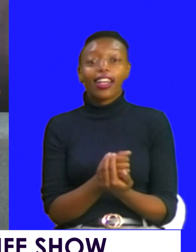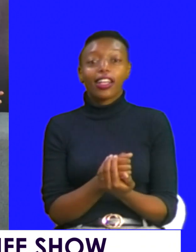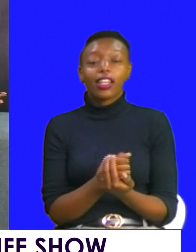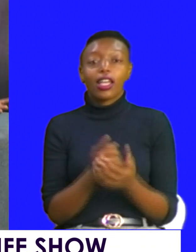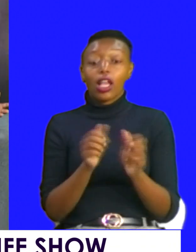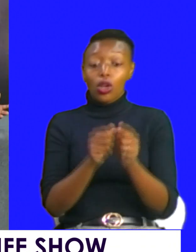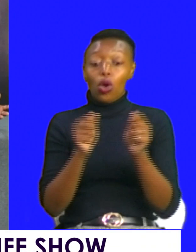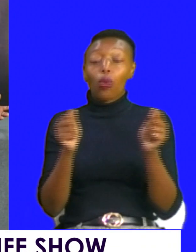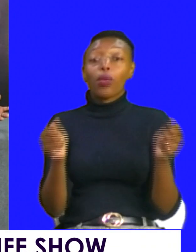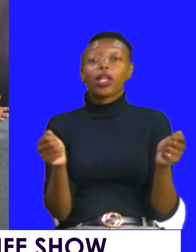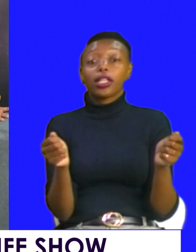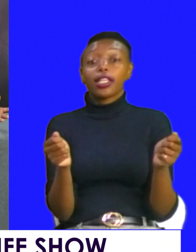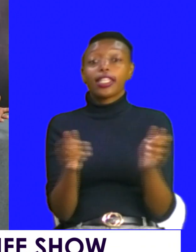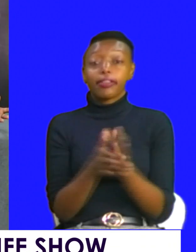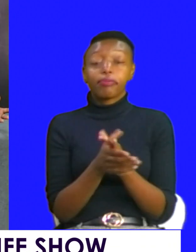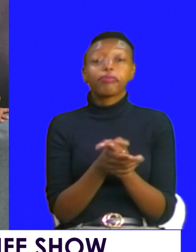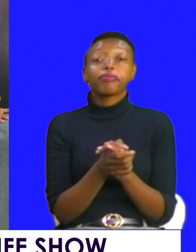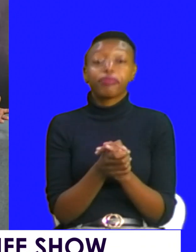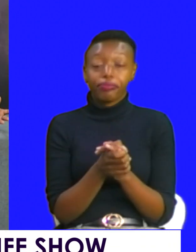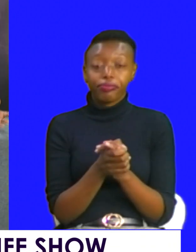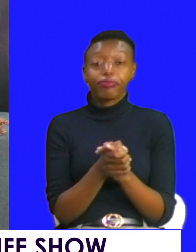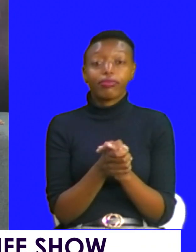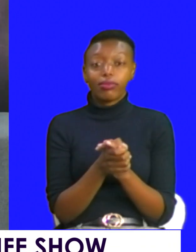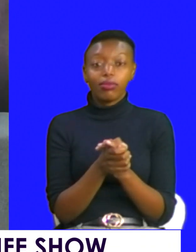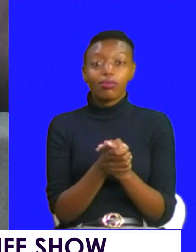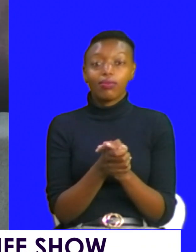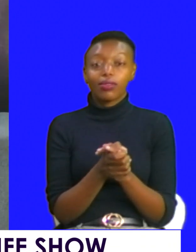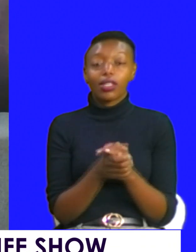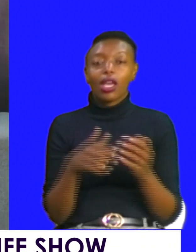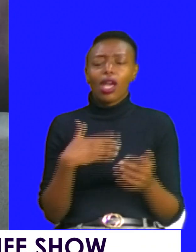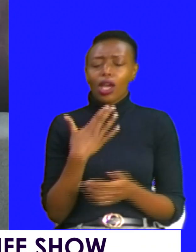office. Want you to give us some sitting lessons.